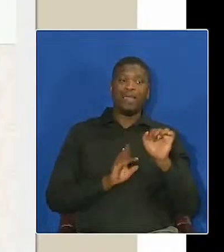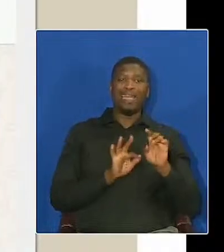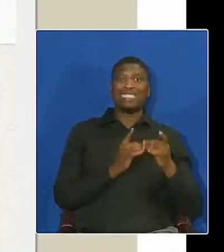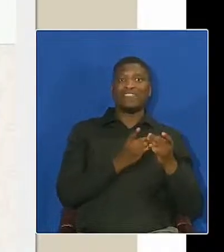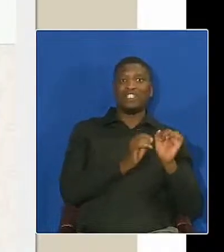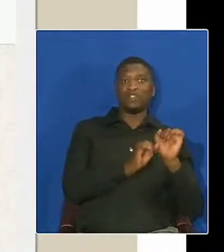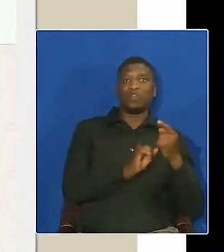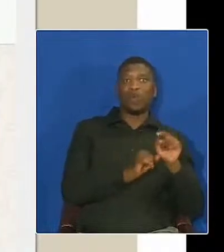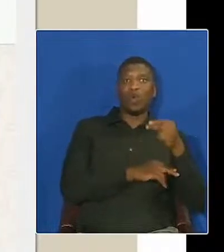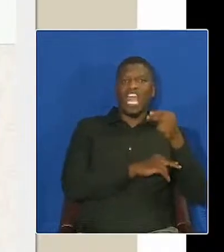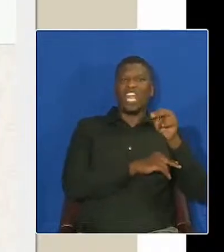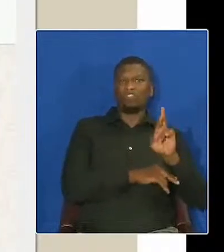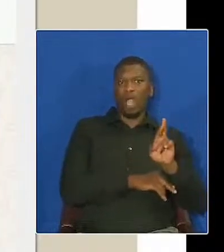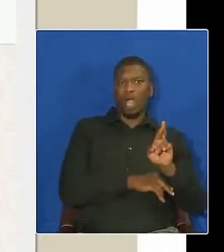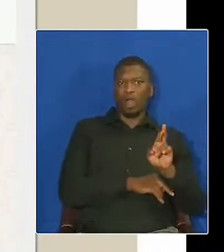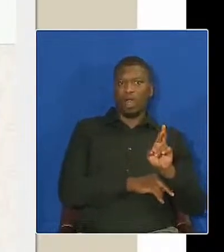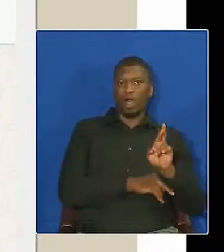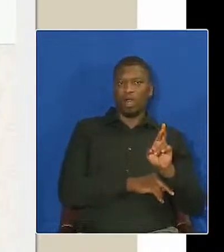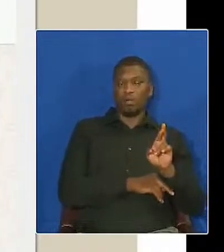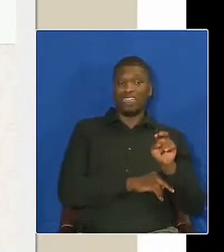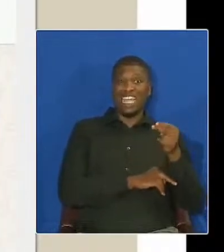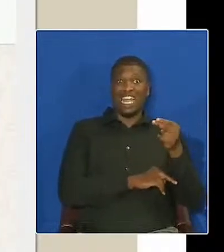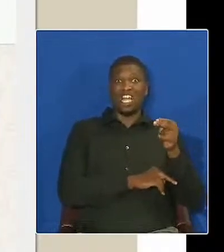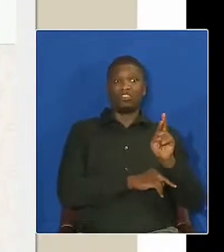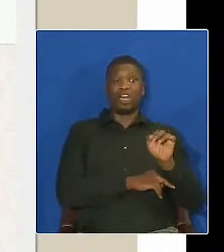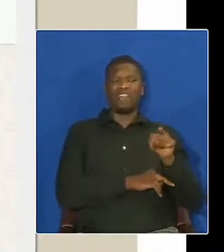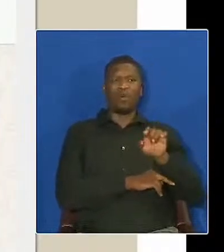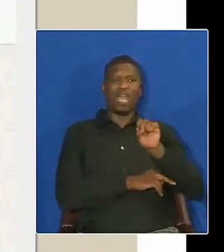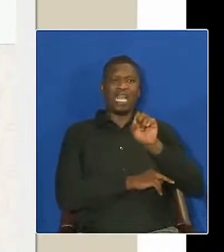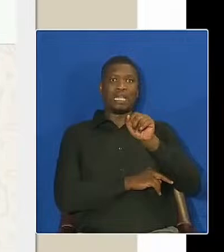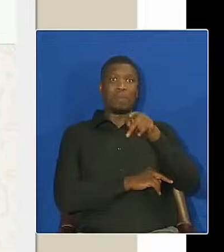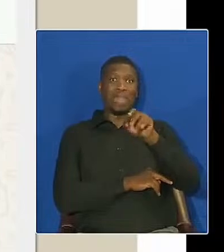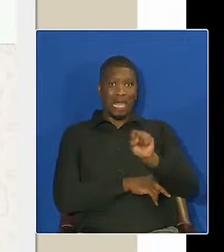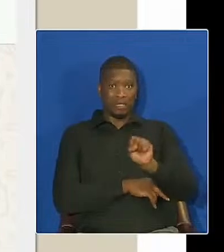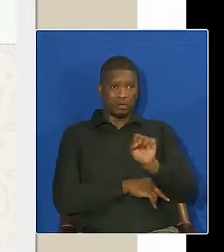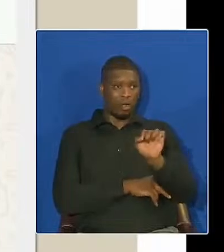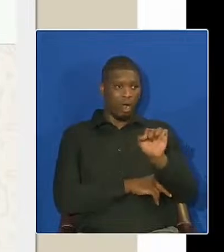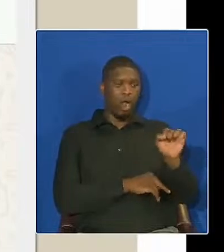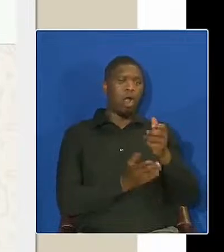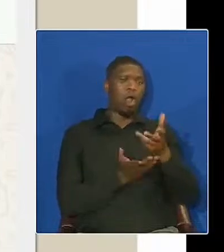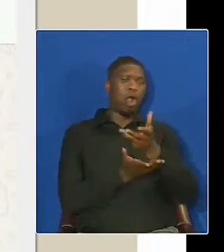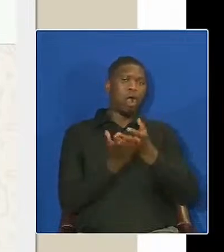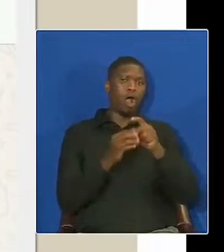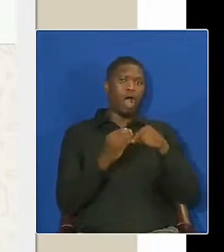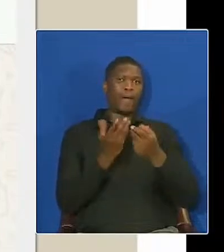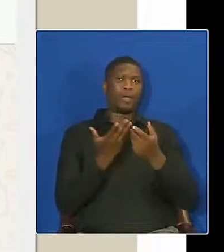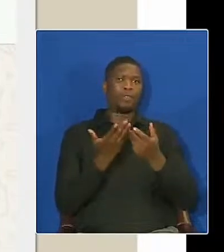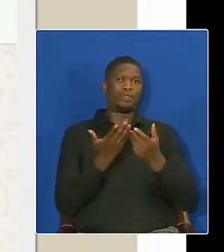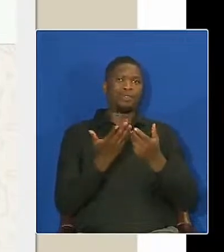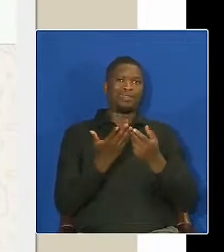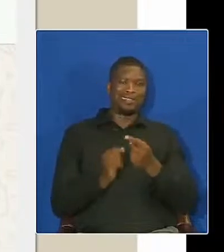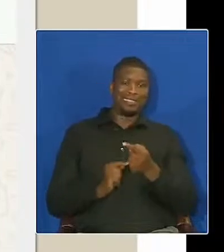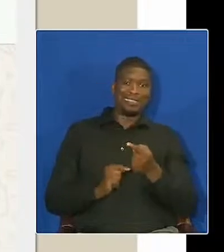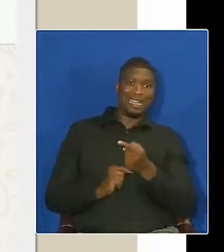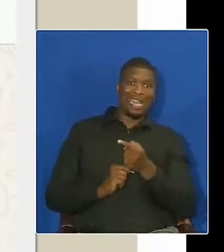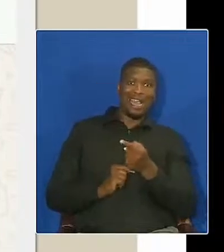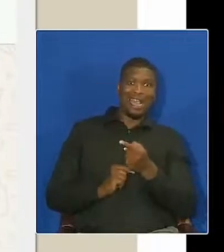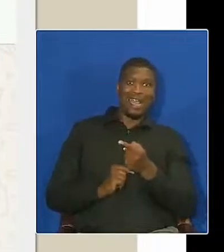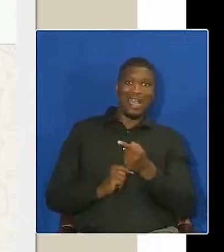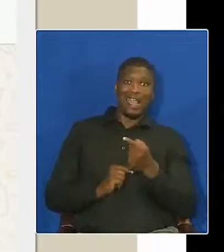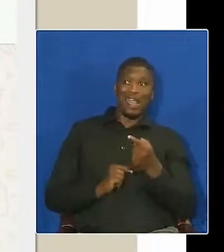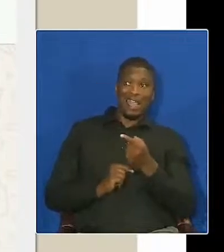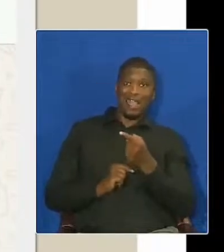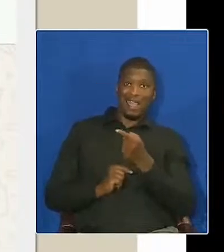division, human resource management of SAPS, that was talking about the non-performance of